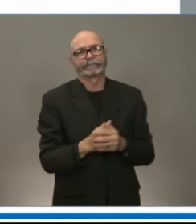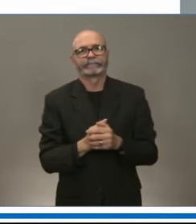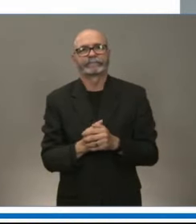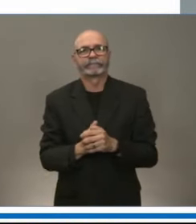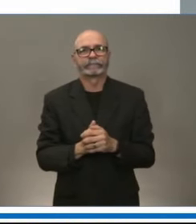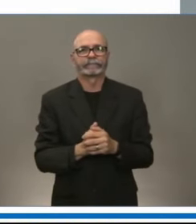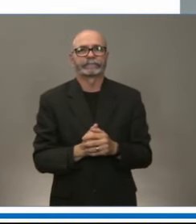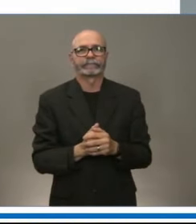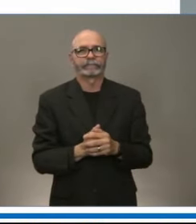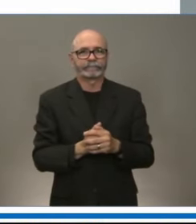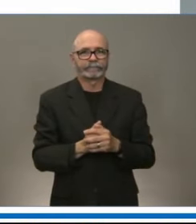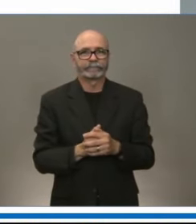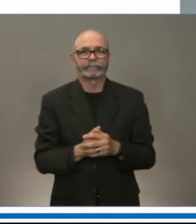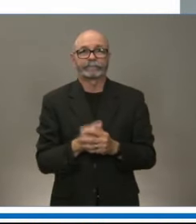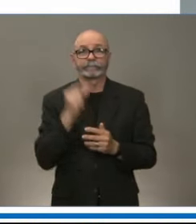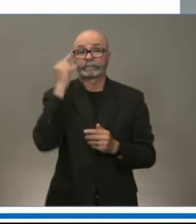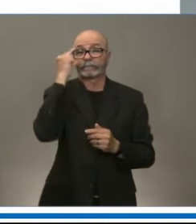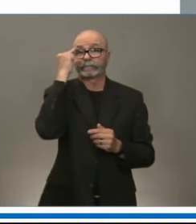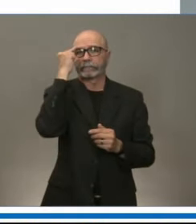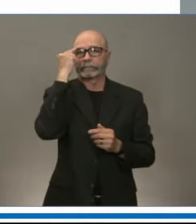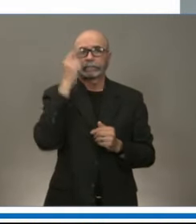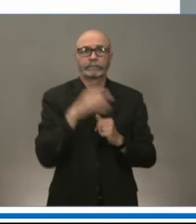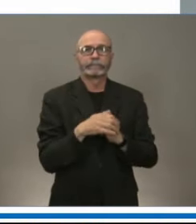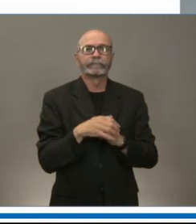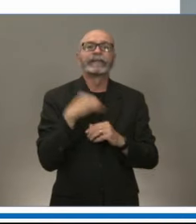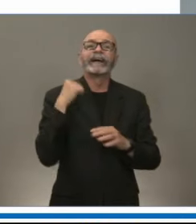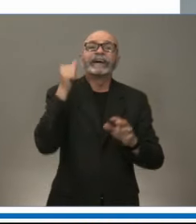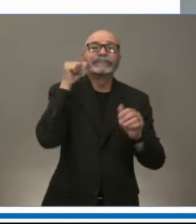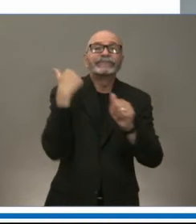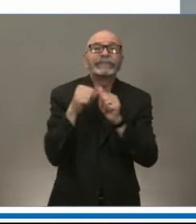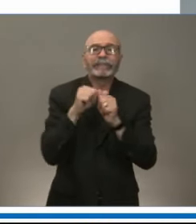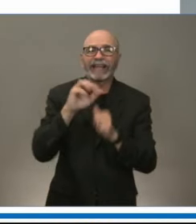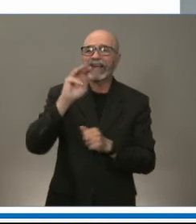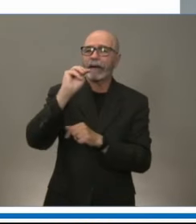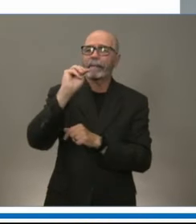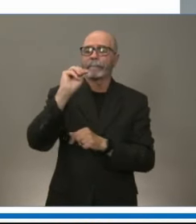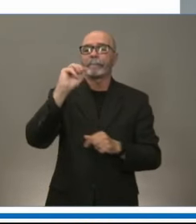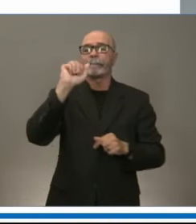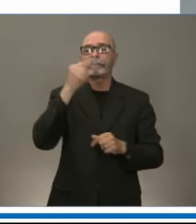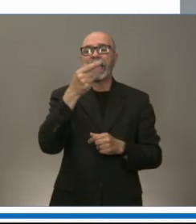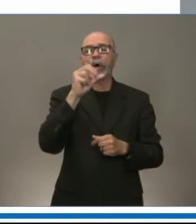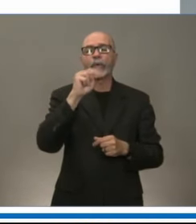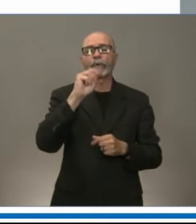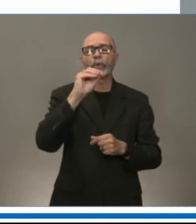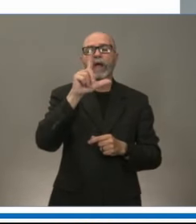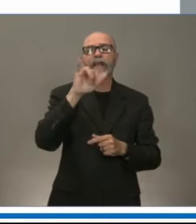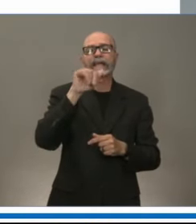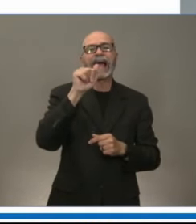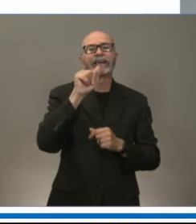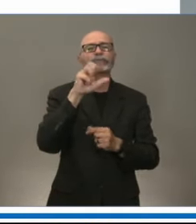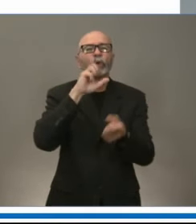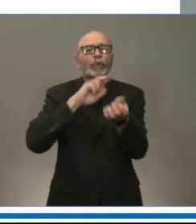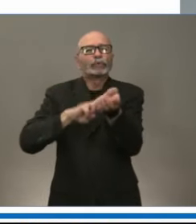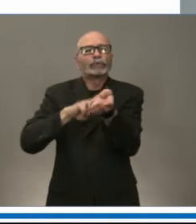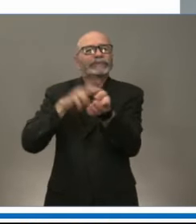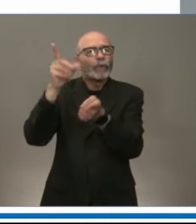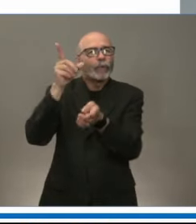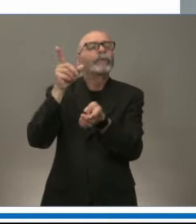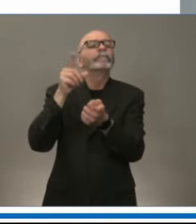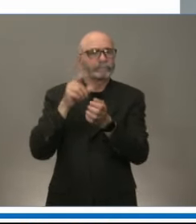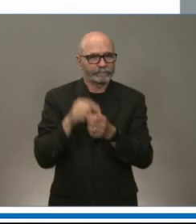on the investigation at the Magnolia long-term care facility. I spoke with the Regional Medical Officer of Health this